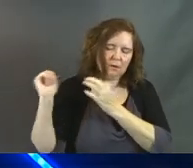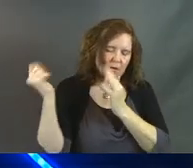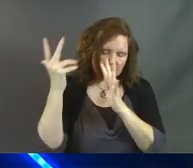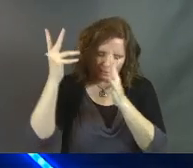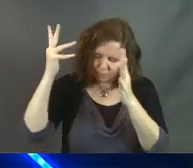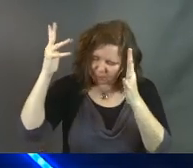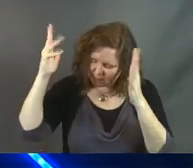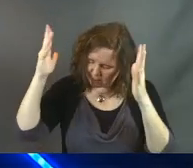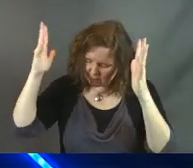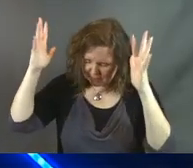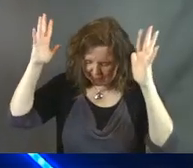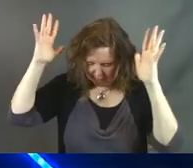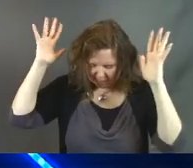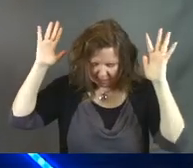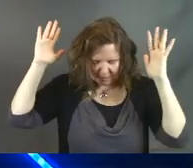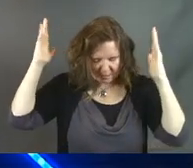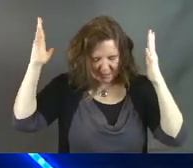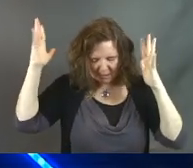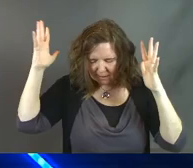was